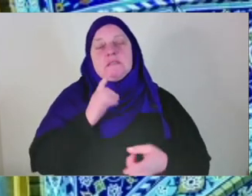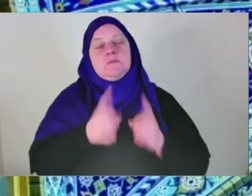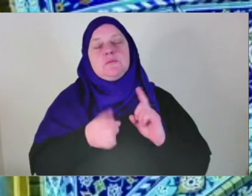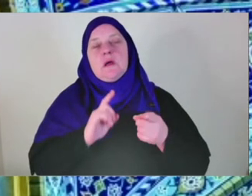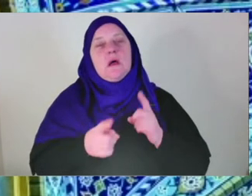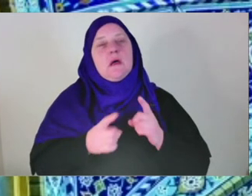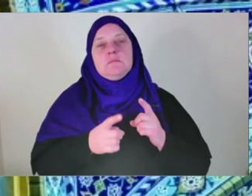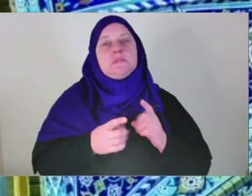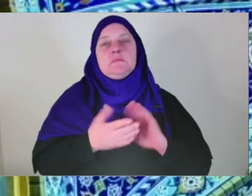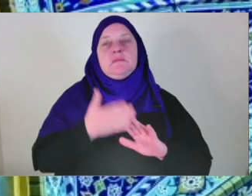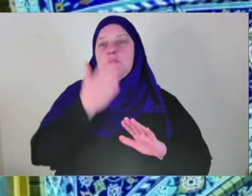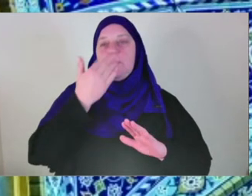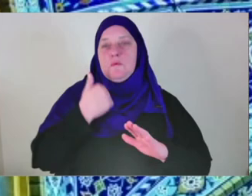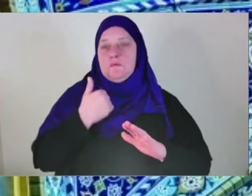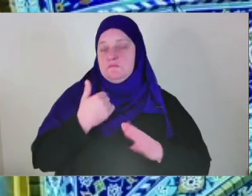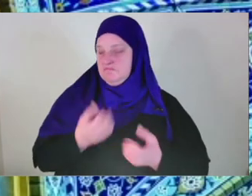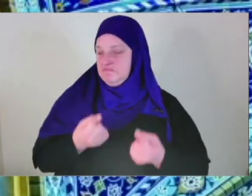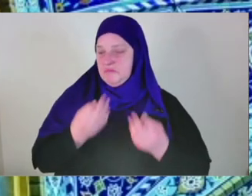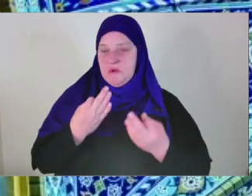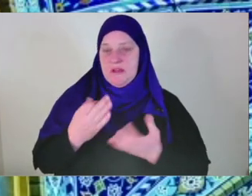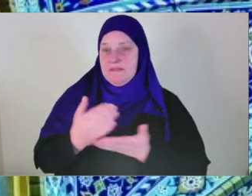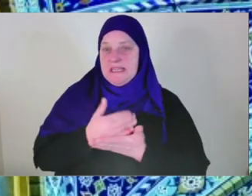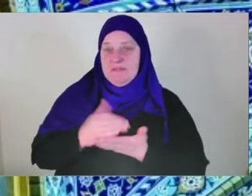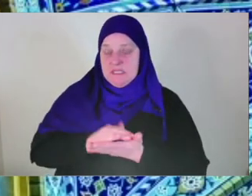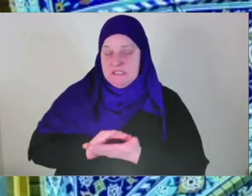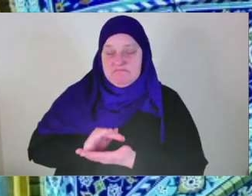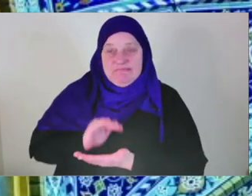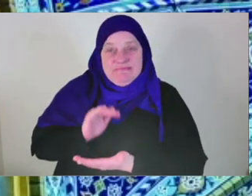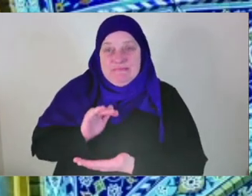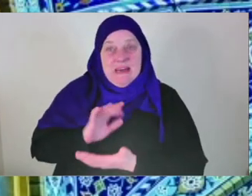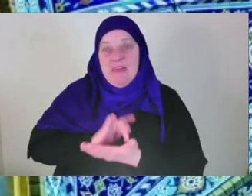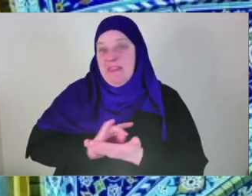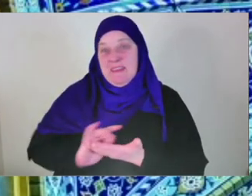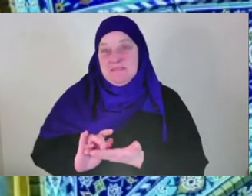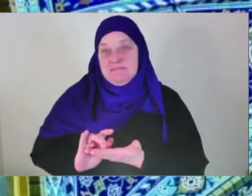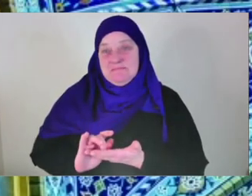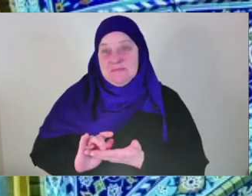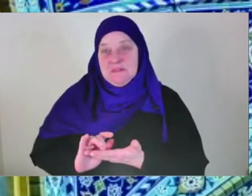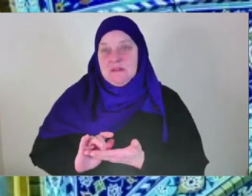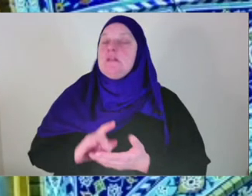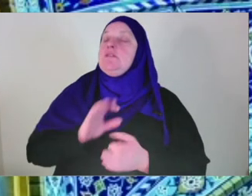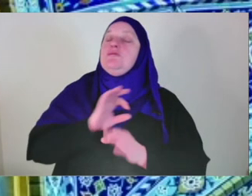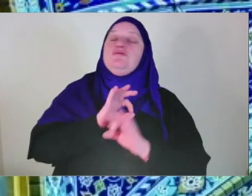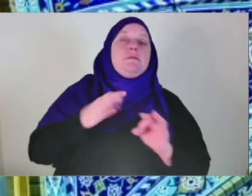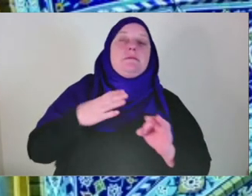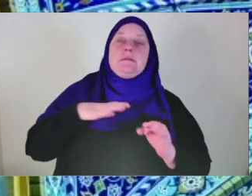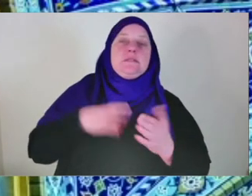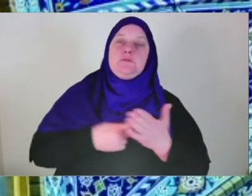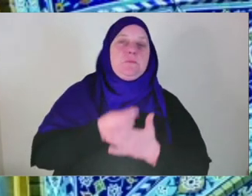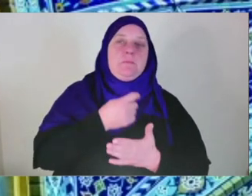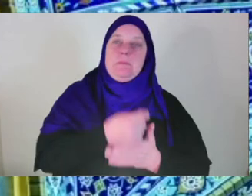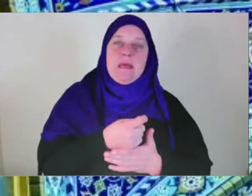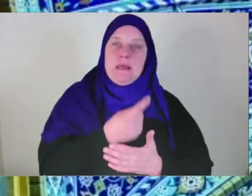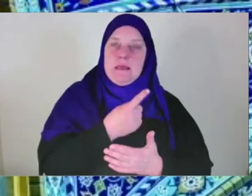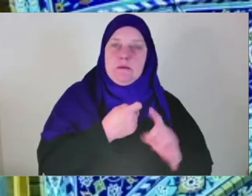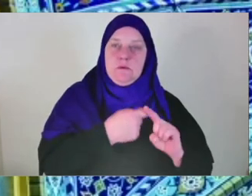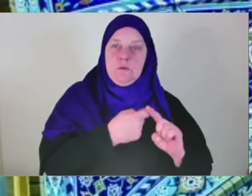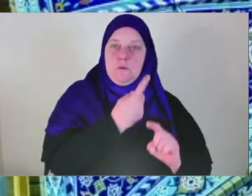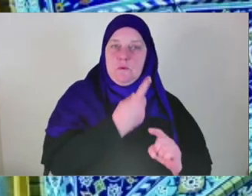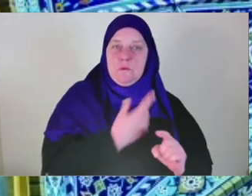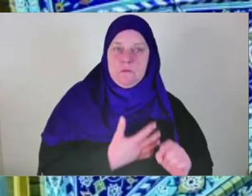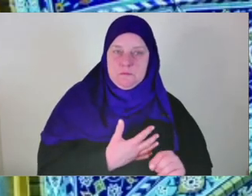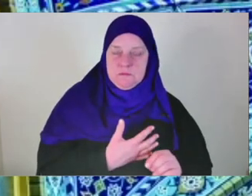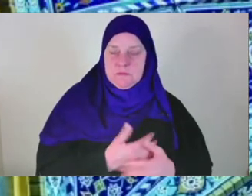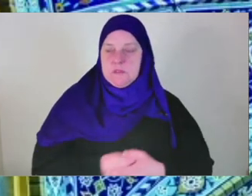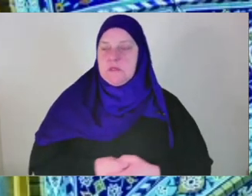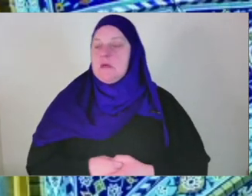homes never applied to them. Alhamdulillah, safe and sound, they don't need to worry about the past. Or they know that they have had saving and never